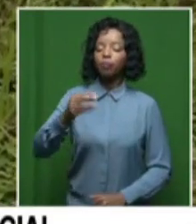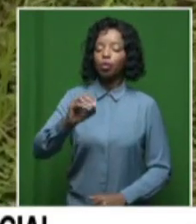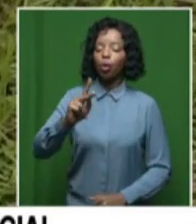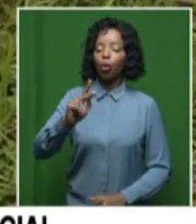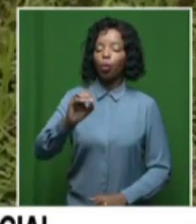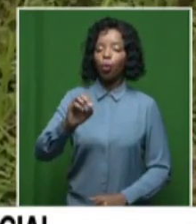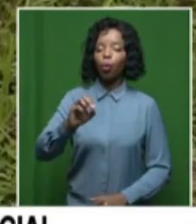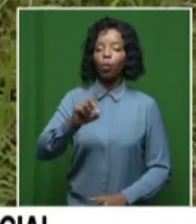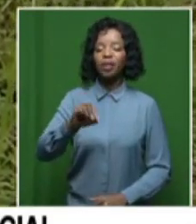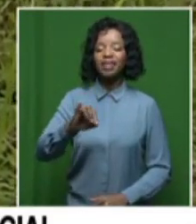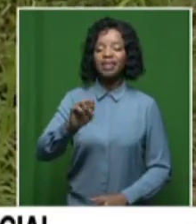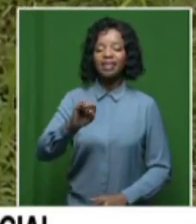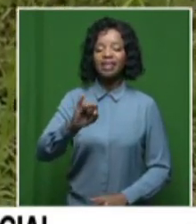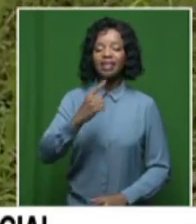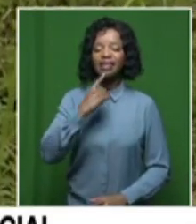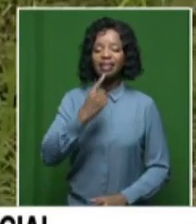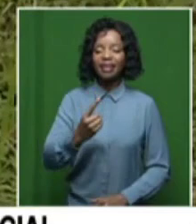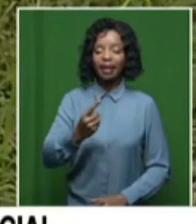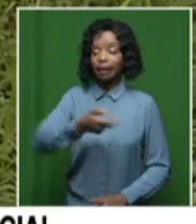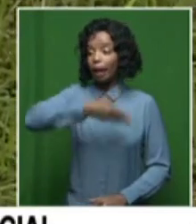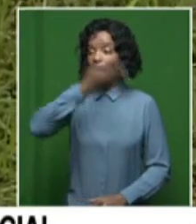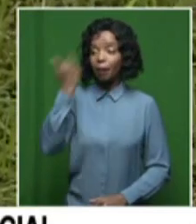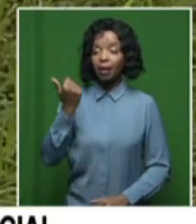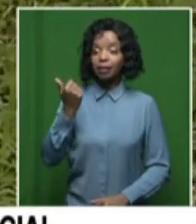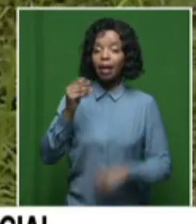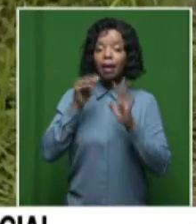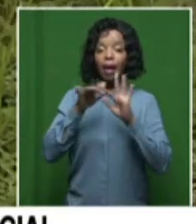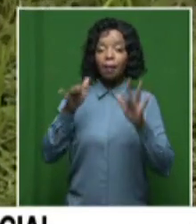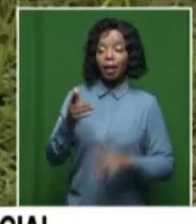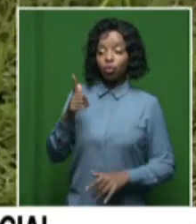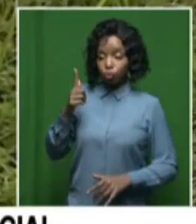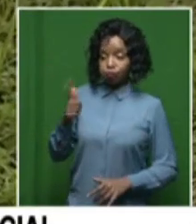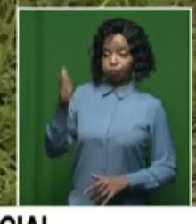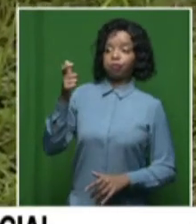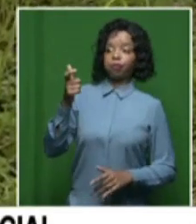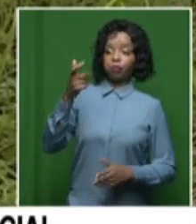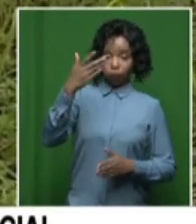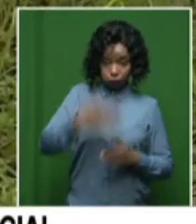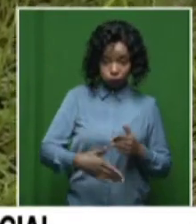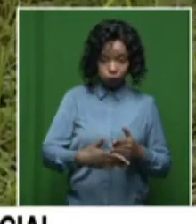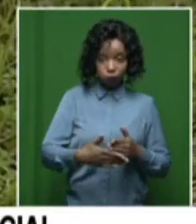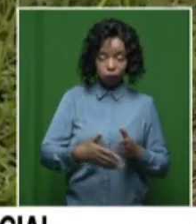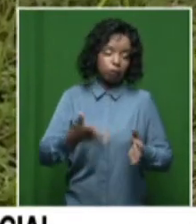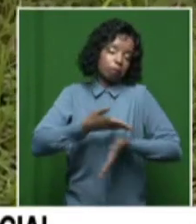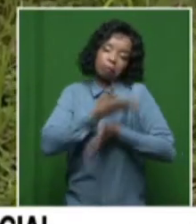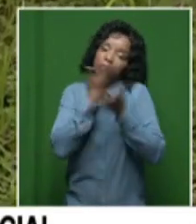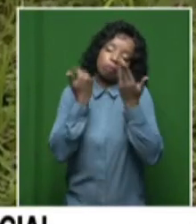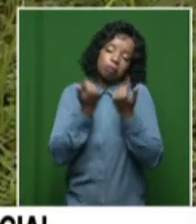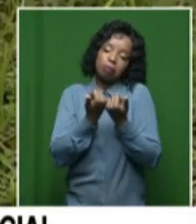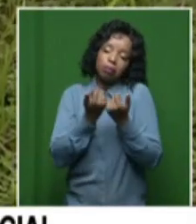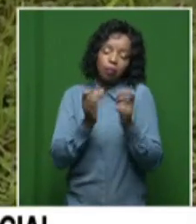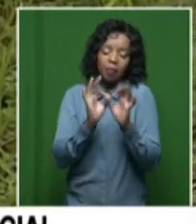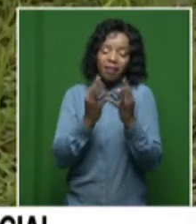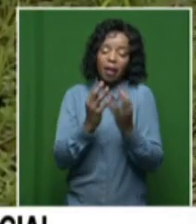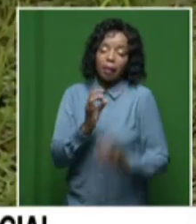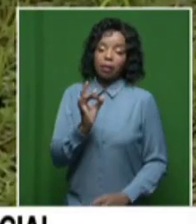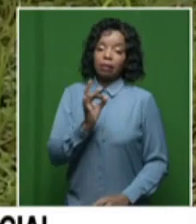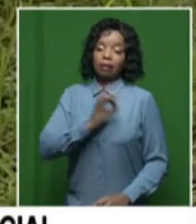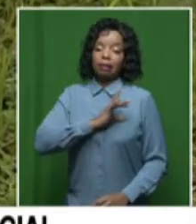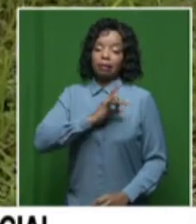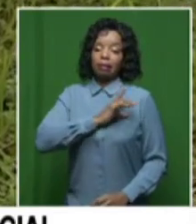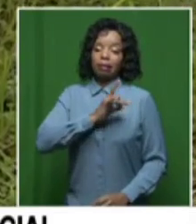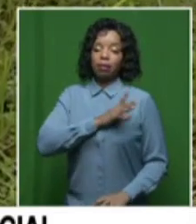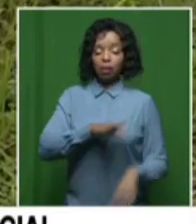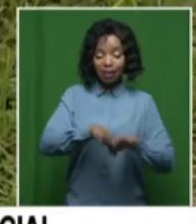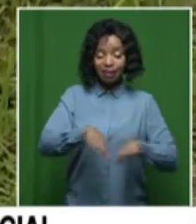what he does not know whether those who killed Phumzile are done yet. As a family, they're living in fear. The children are